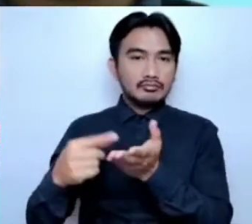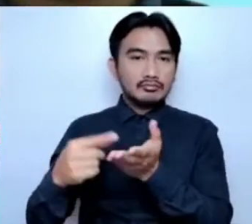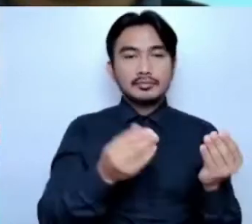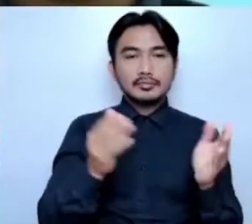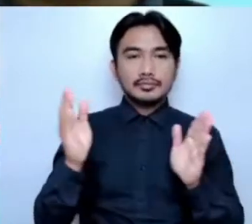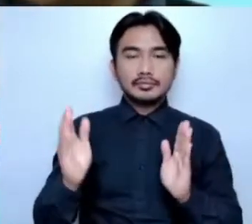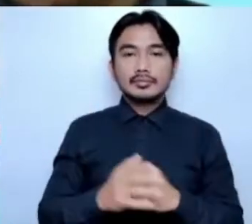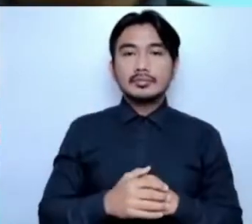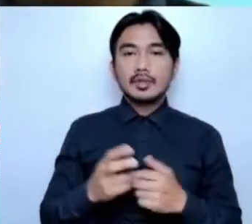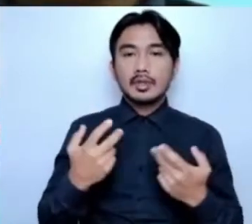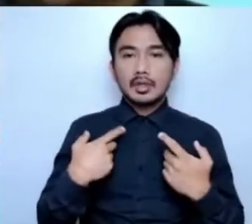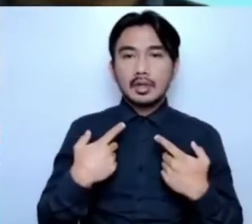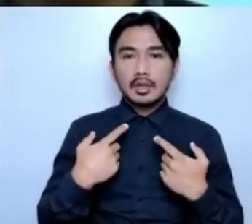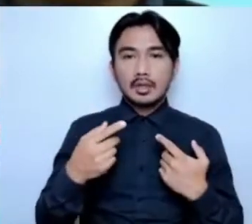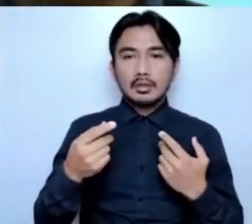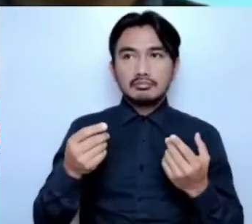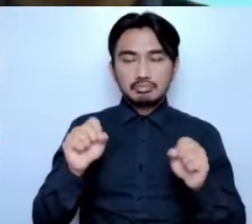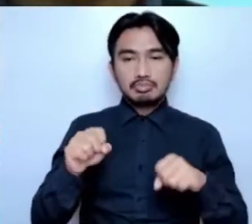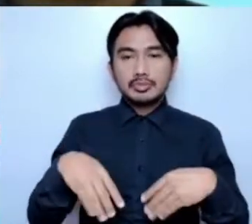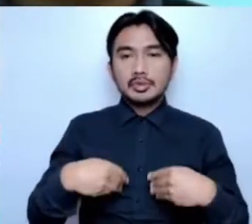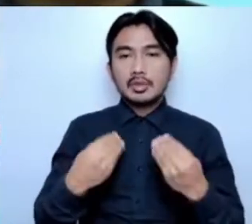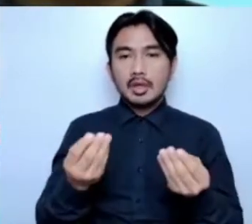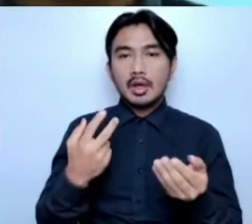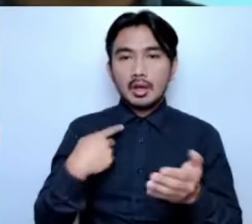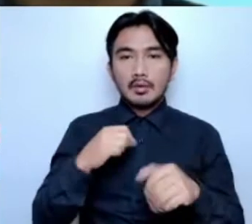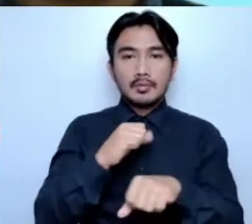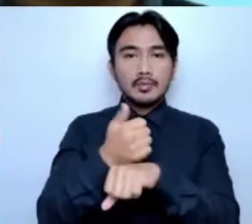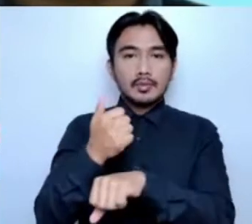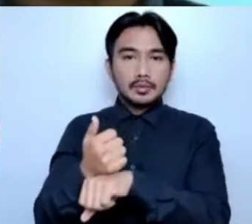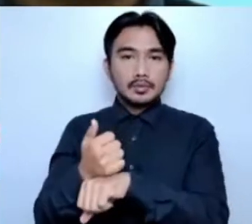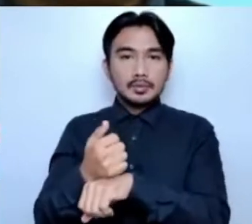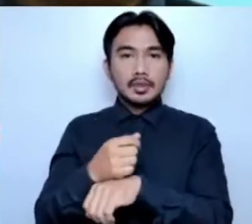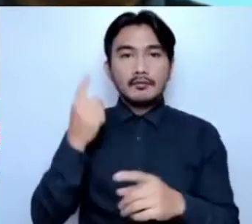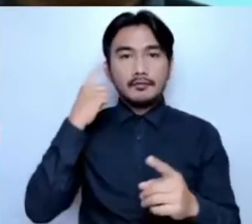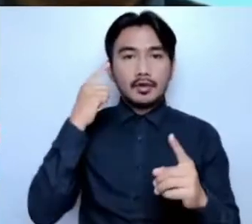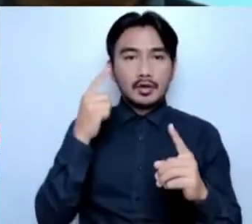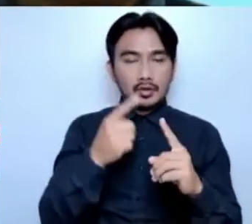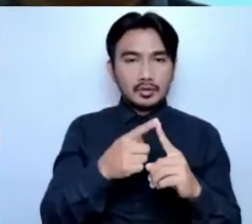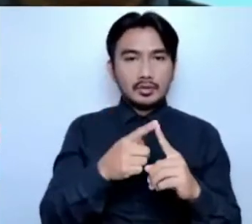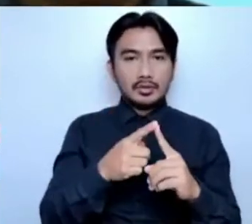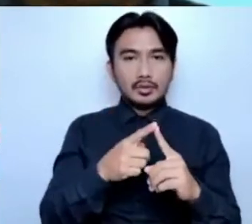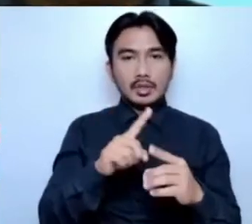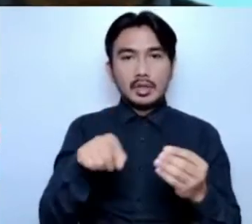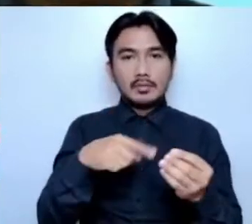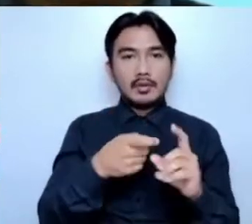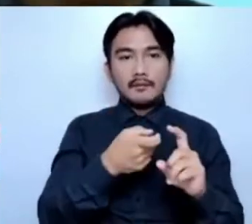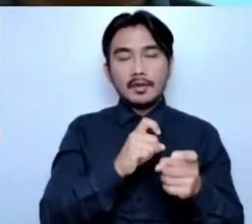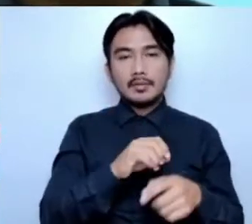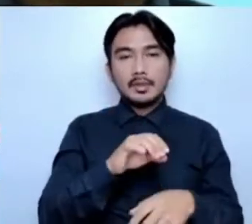shows that you are able at least to set your PD goals based on your ESAT results. And